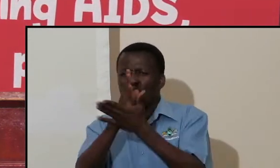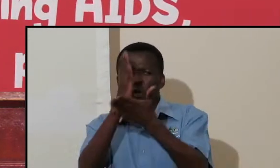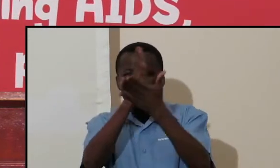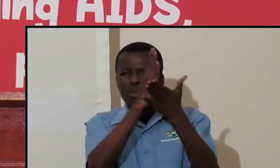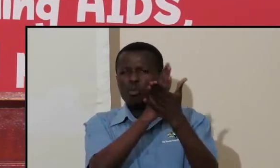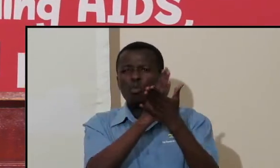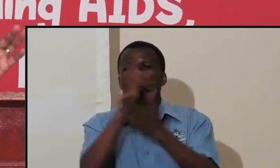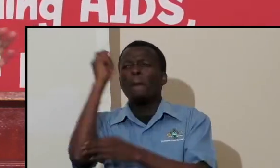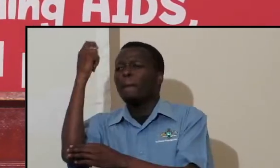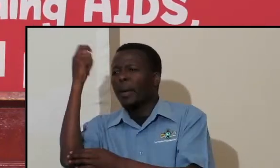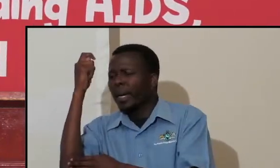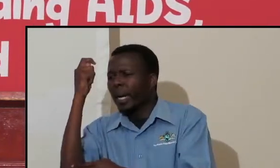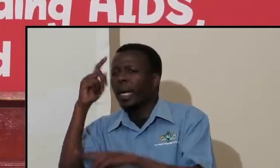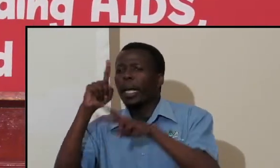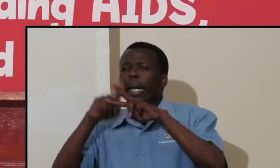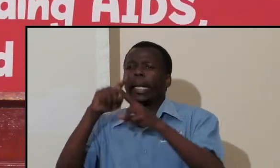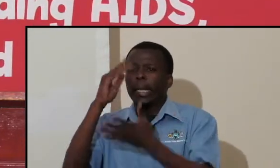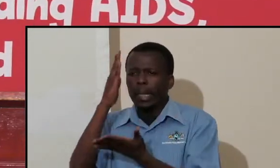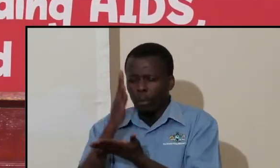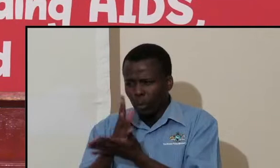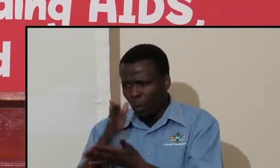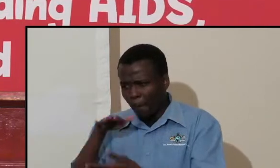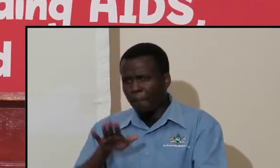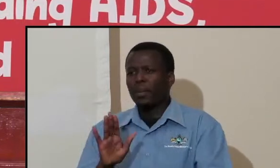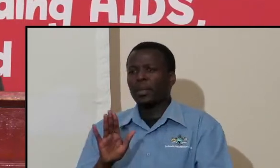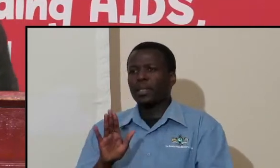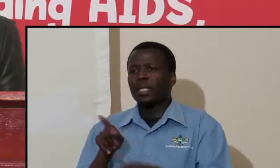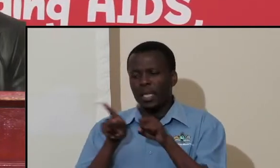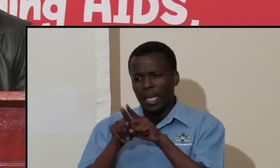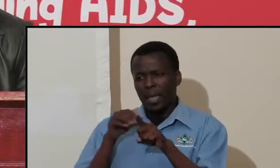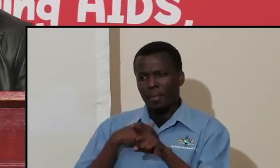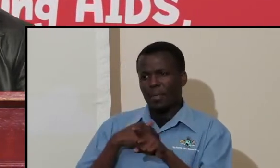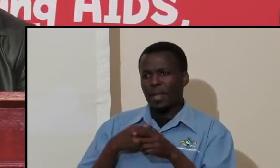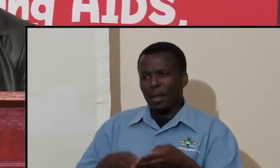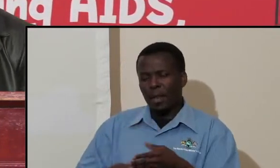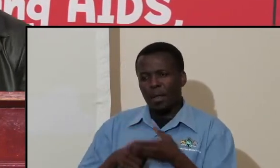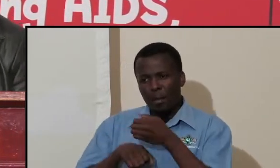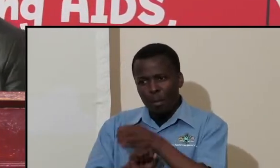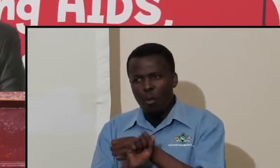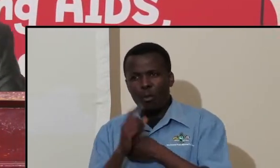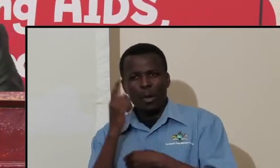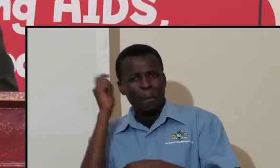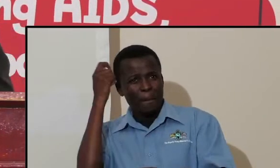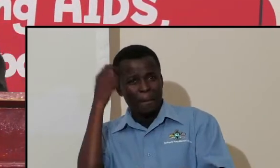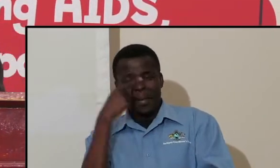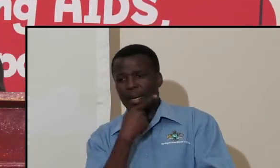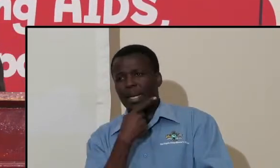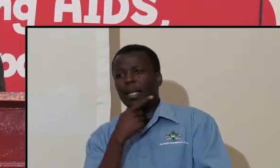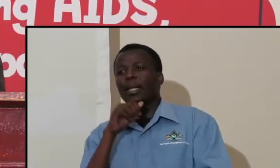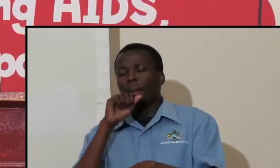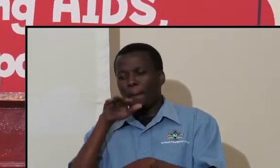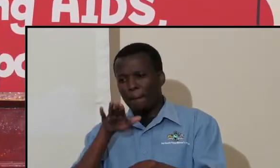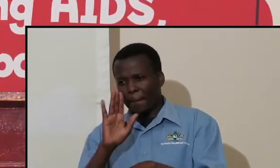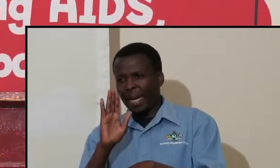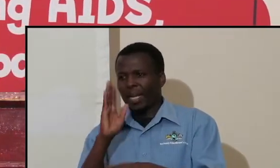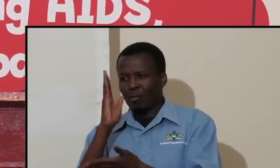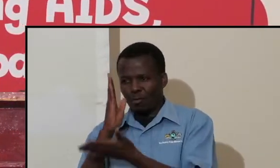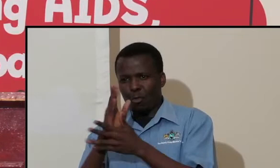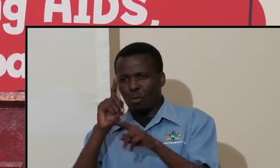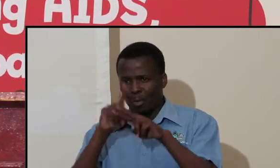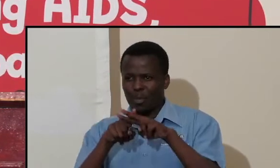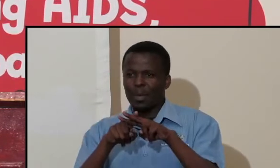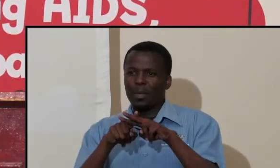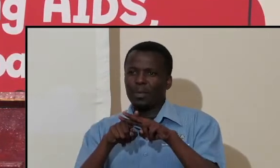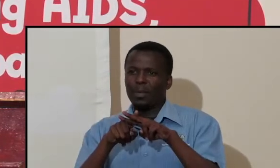rural community where I was born. So thank you very much for that encouragement. Indeed,